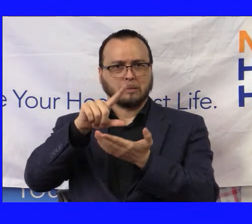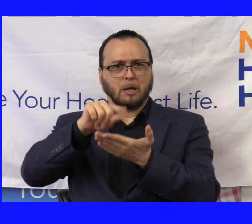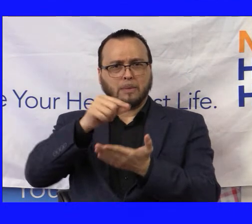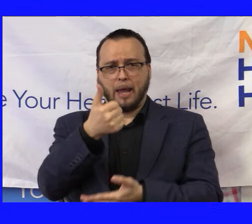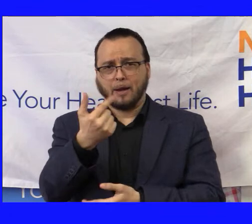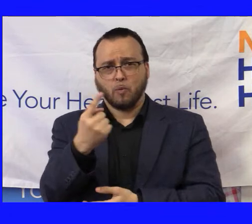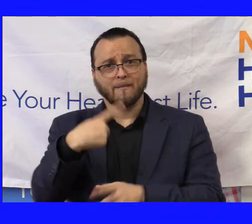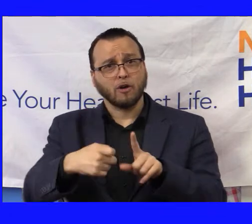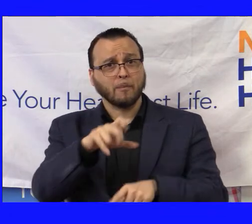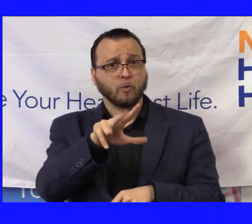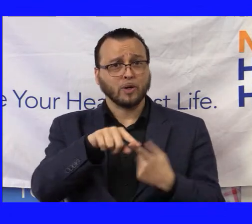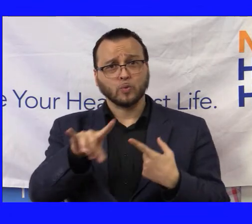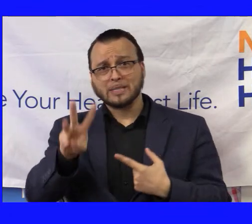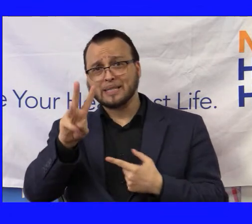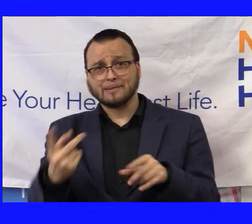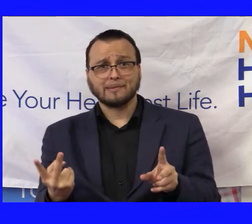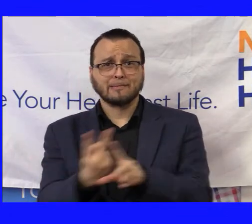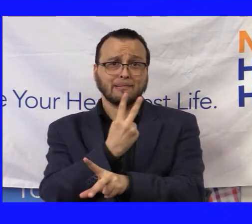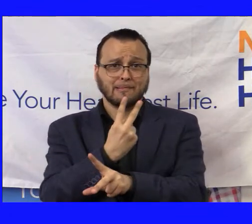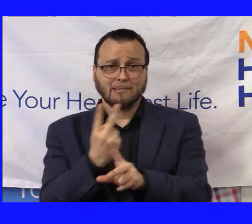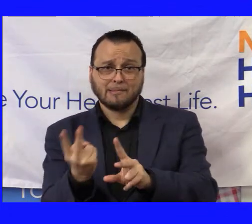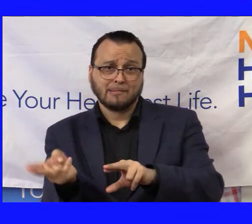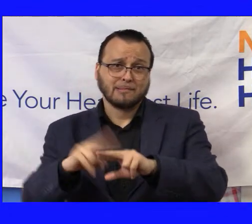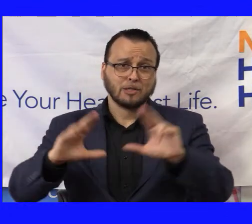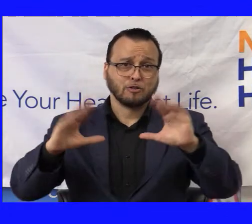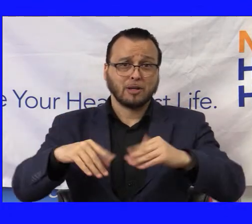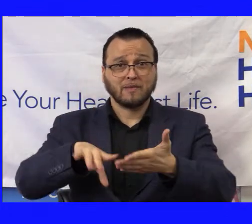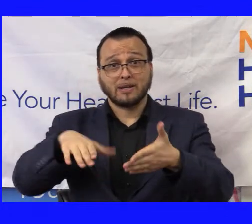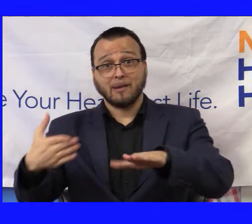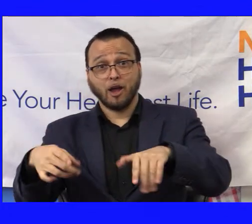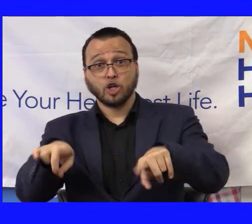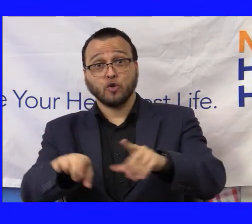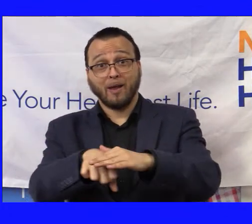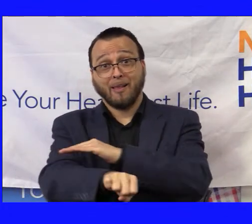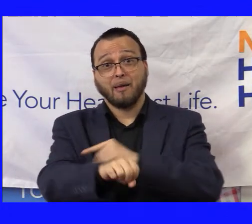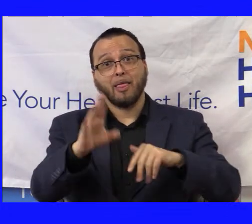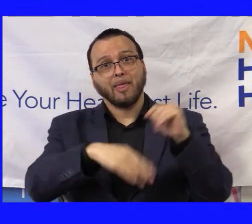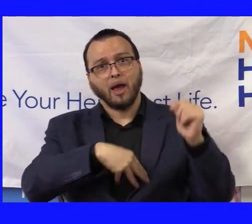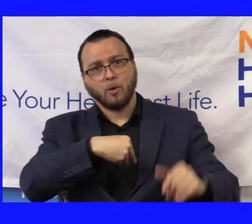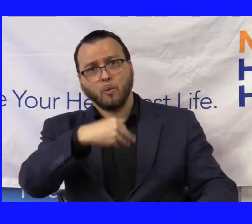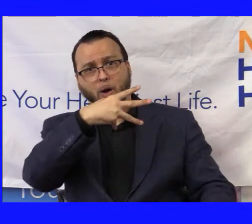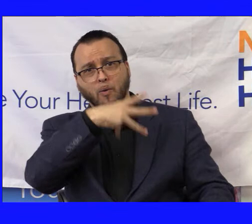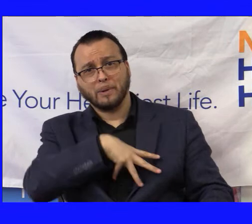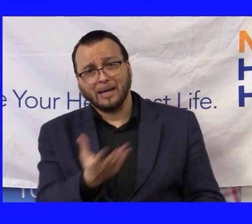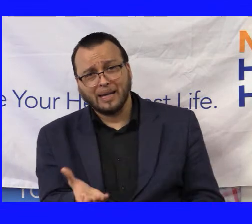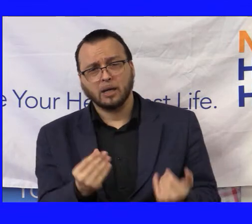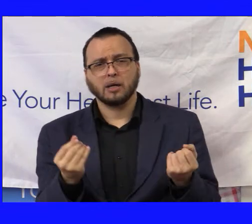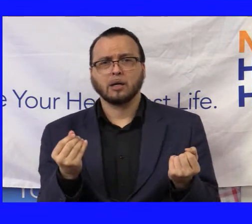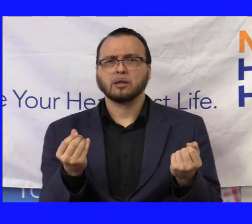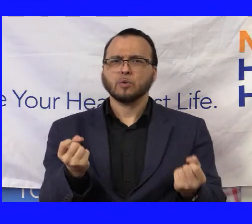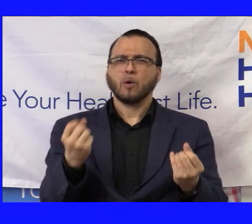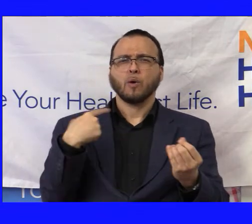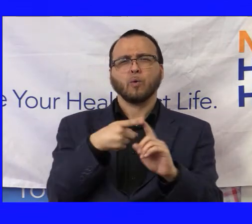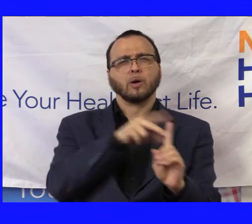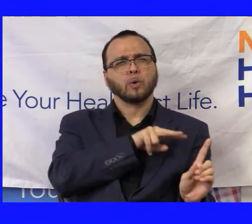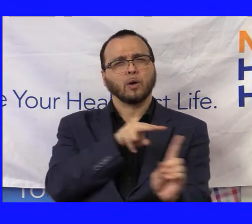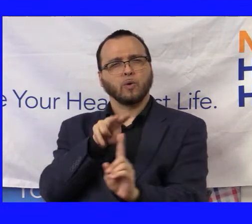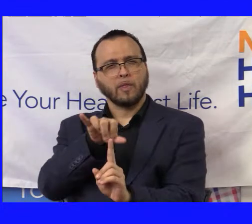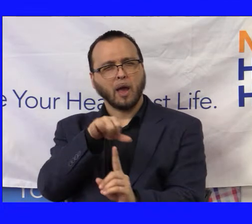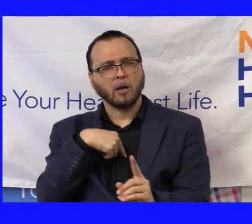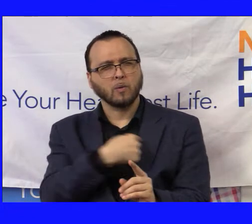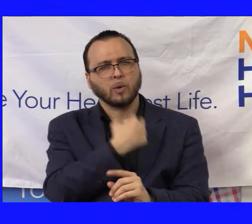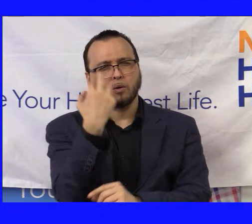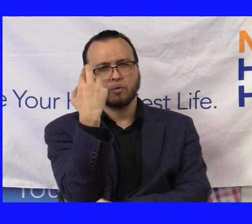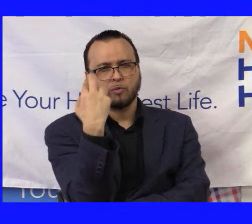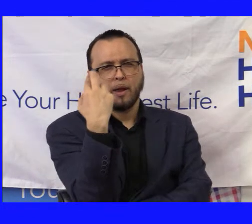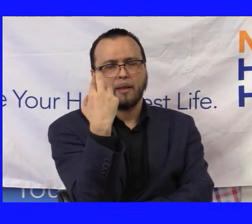3 to 6 times greater risk of dying during delivery than white Americans. So when looking at this, we realized that not only